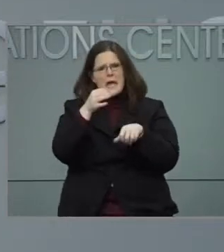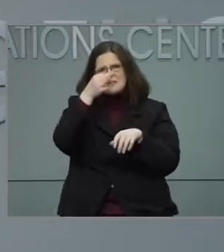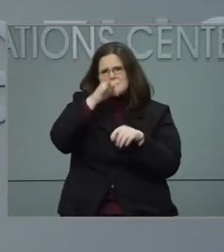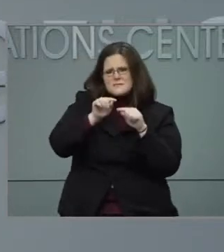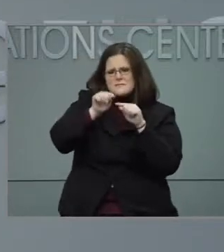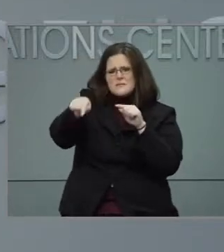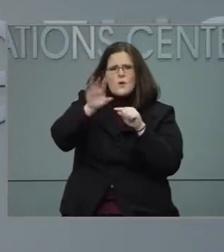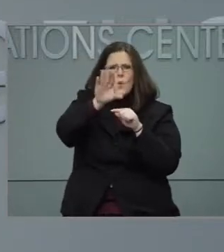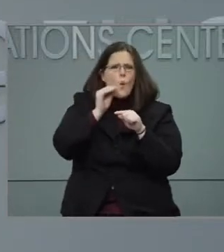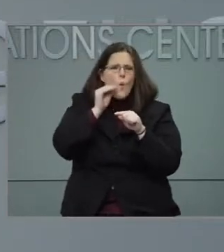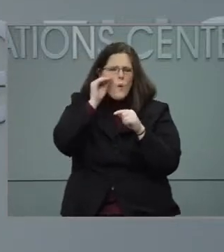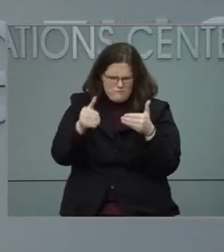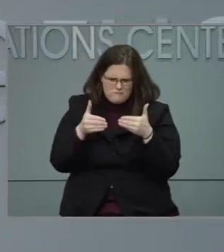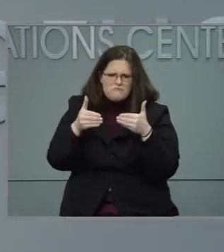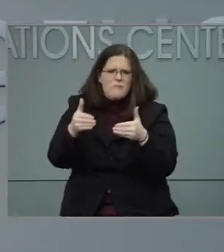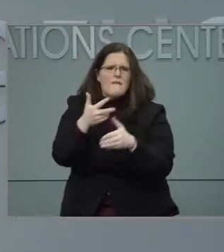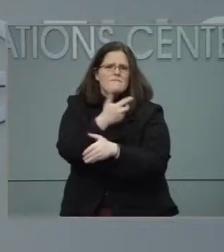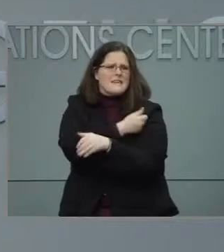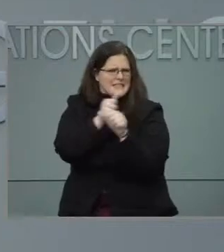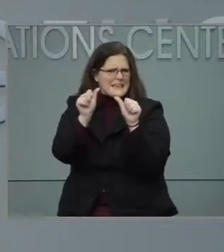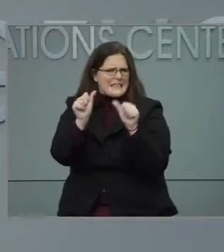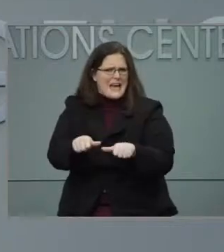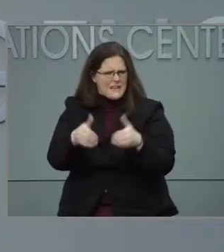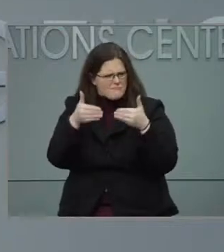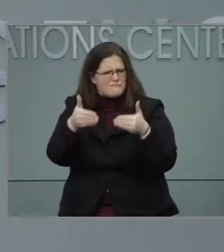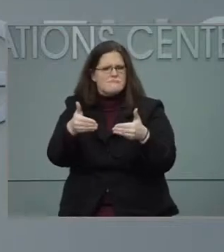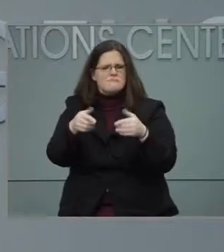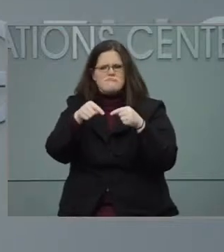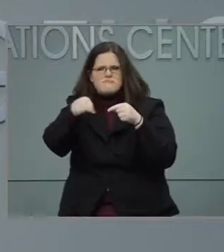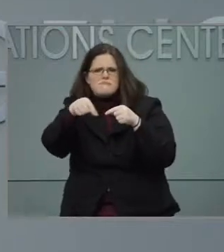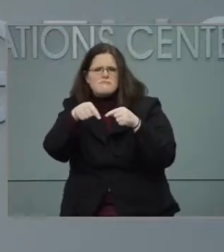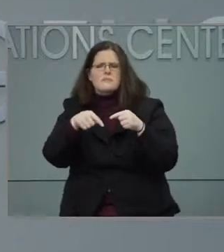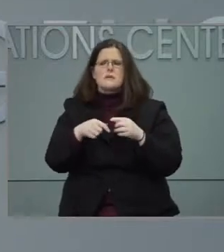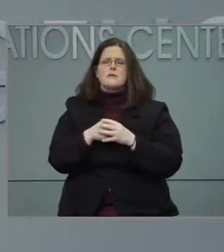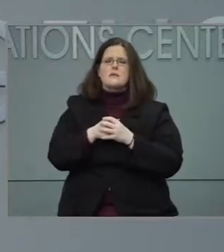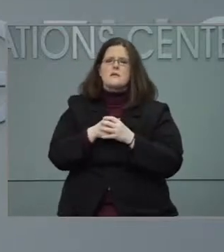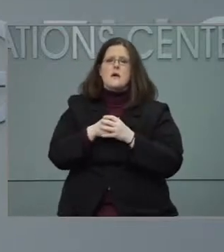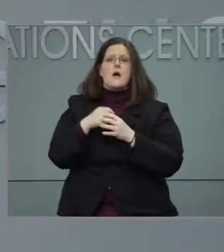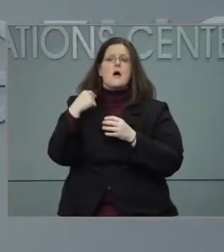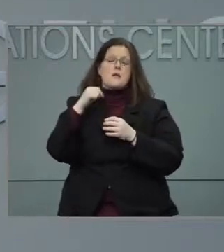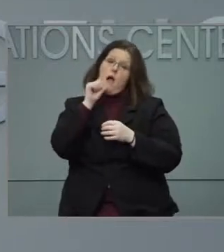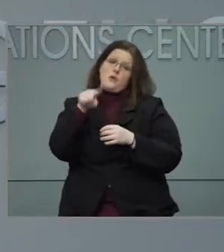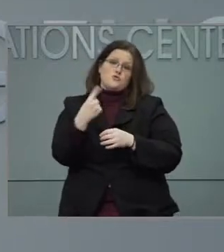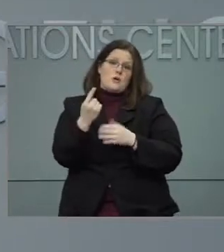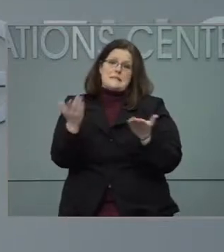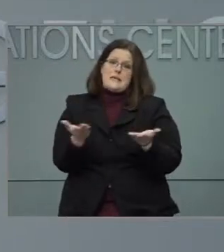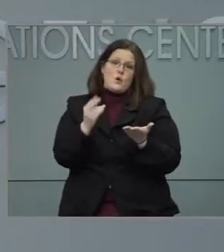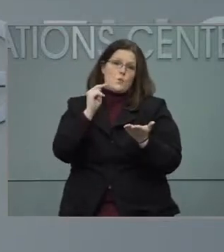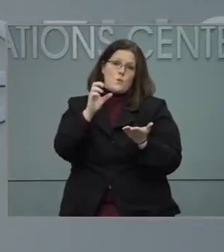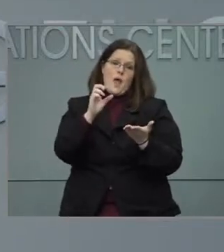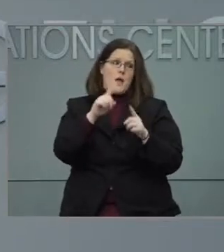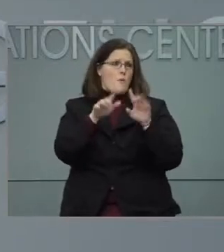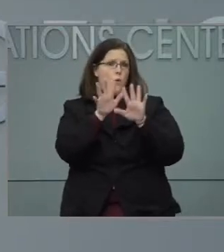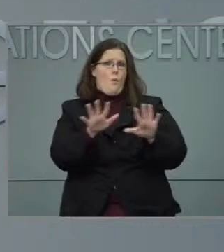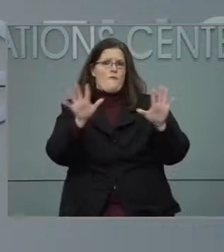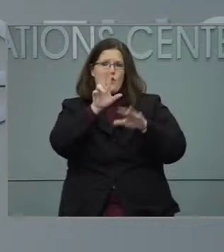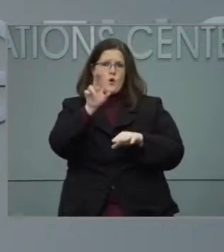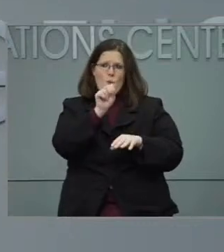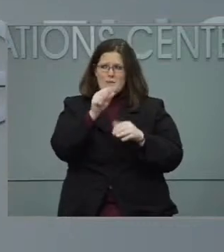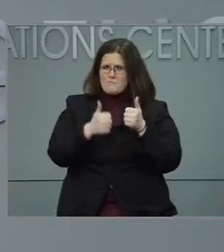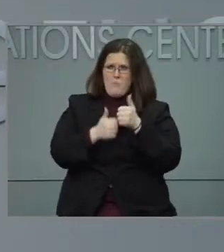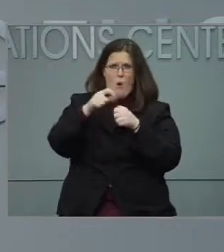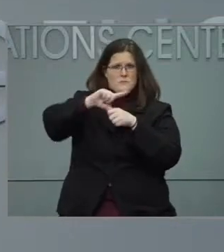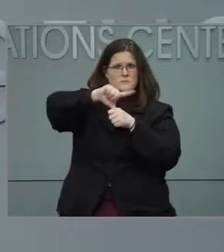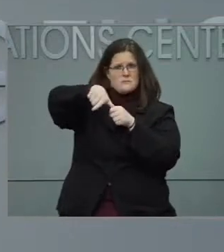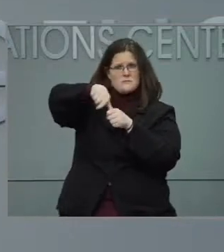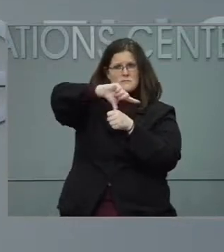now know that most folks, not only here in North Carolina, but around the country, can access vaccine within 5 miles of their home, and